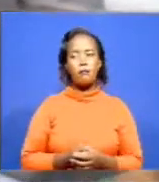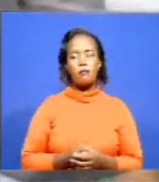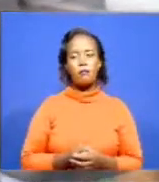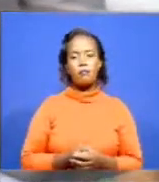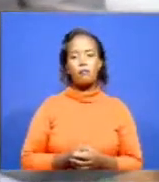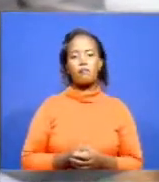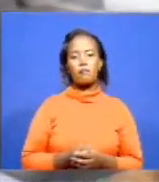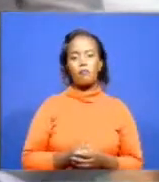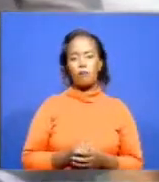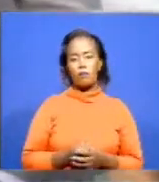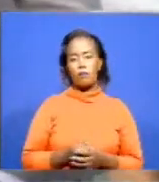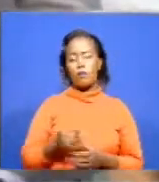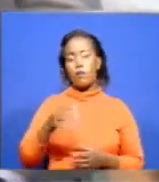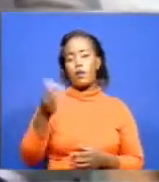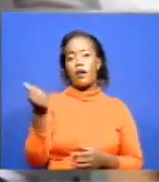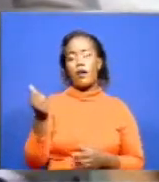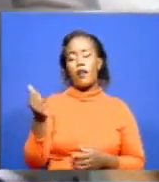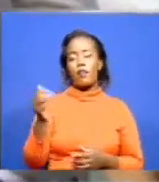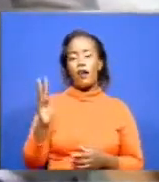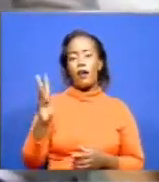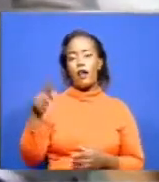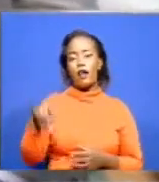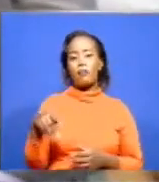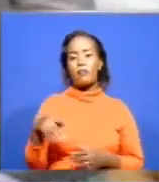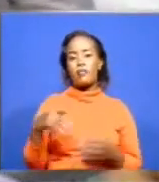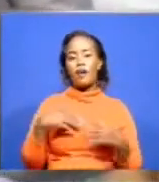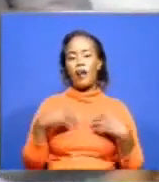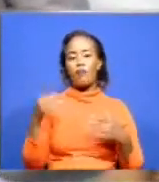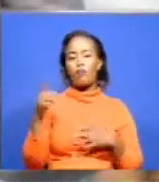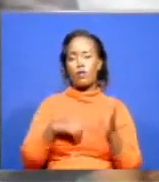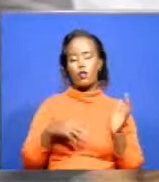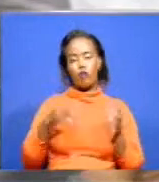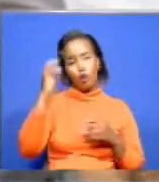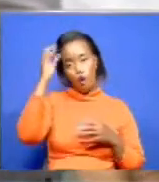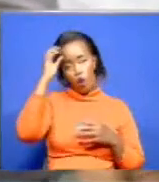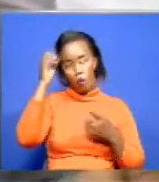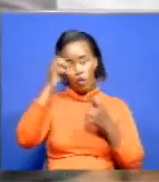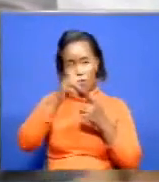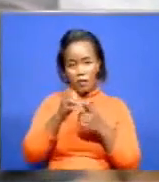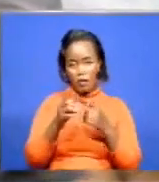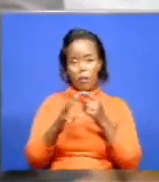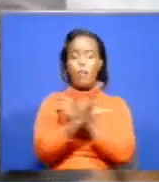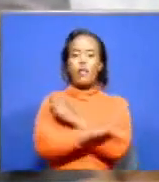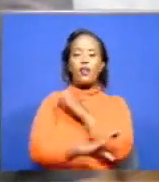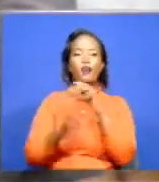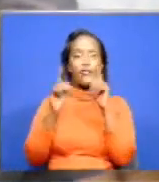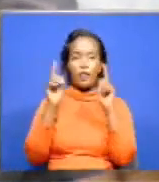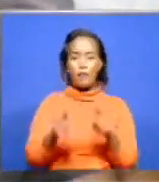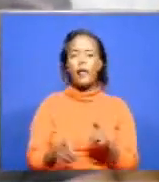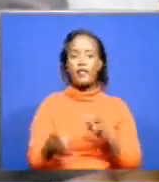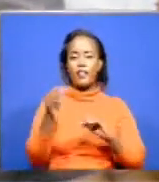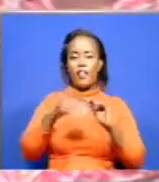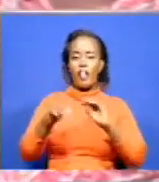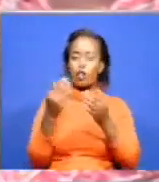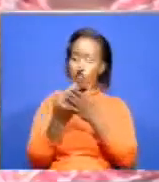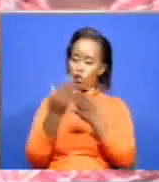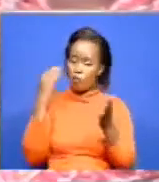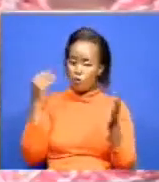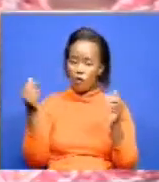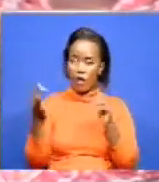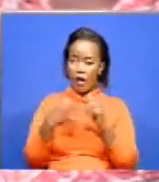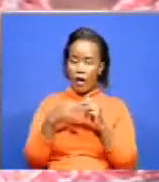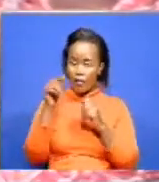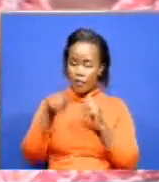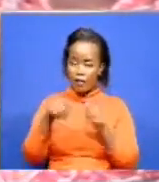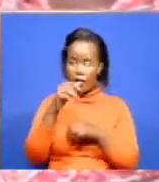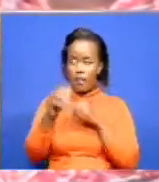His Mwingi West counterpart Charles Nguna, however, is optimistic that the country will hold a referendum before August this year.